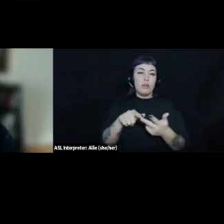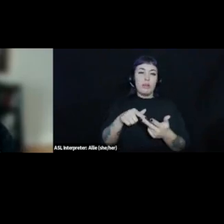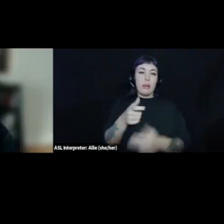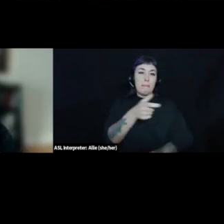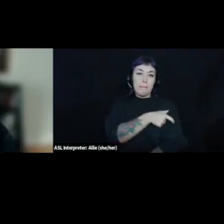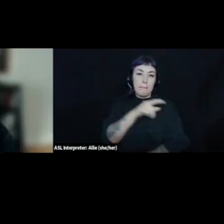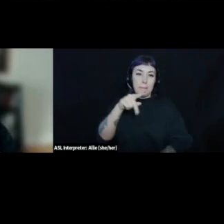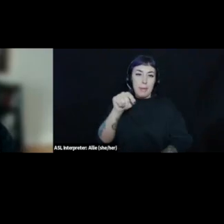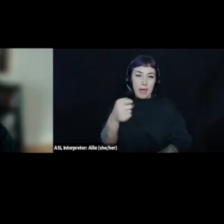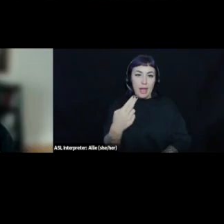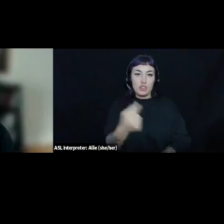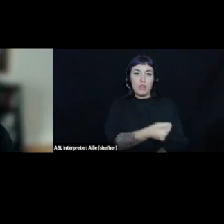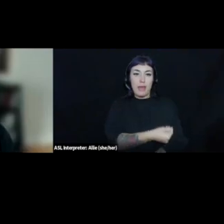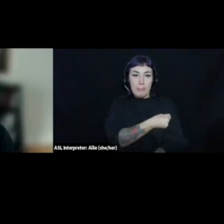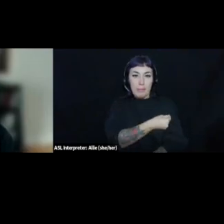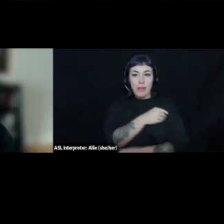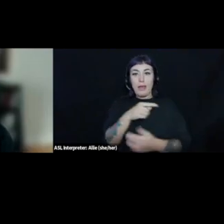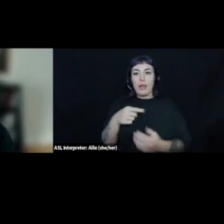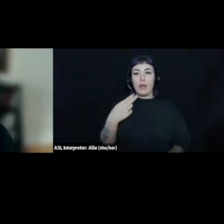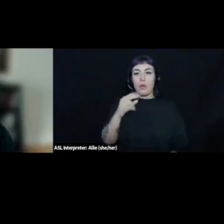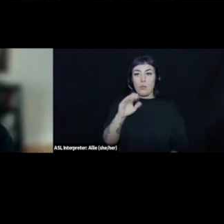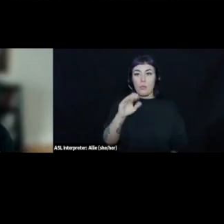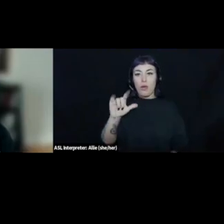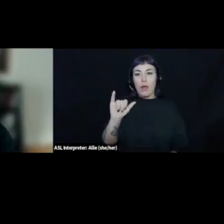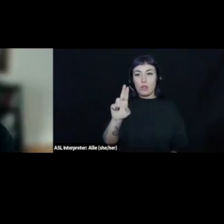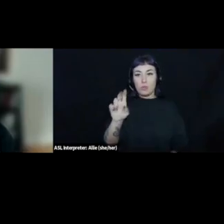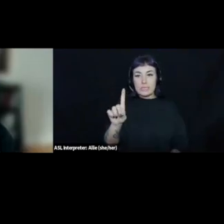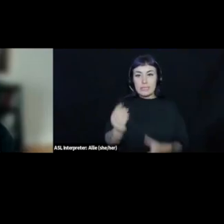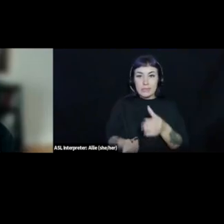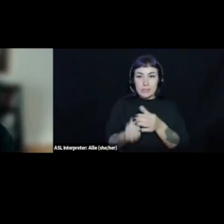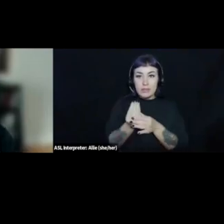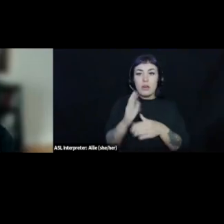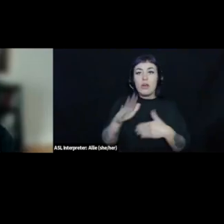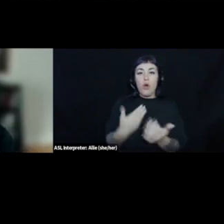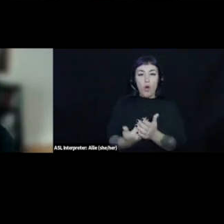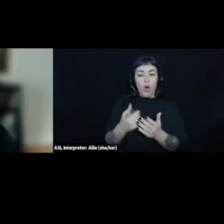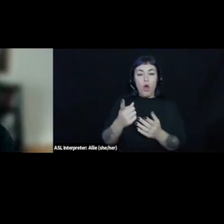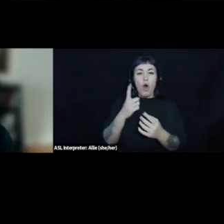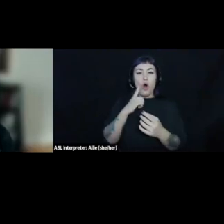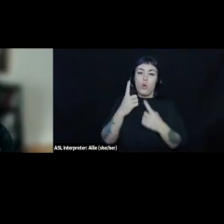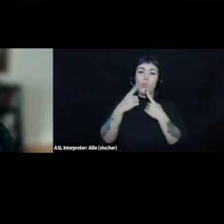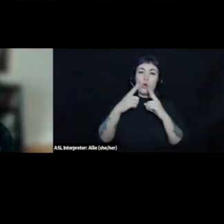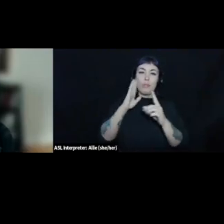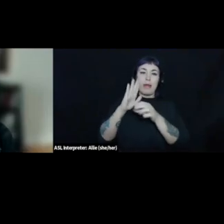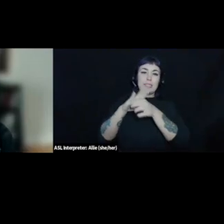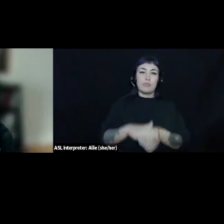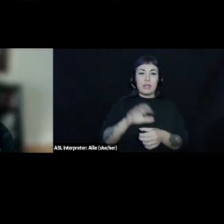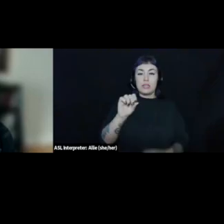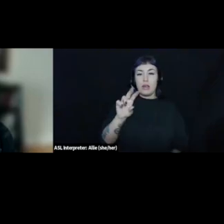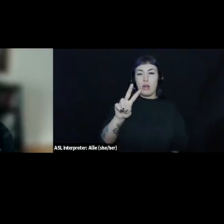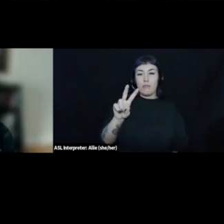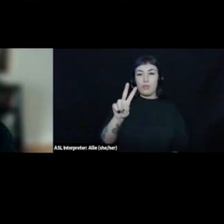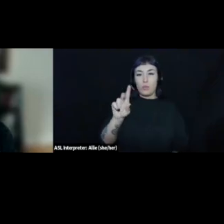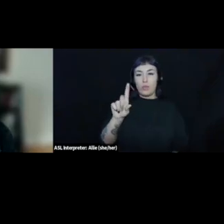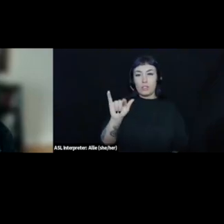have the arm implant, we have the hormonal IUD. Those all work by suppressing ovulation primarily, and